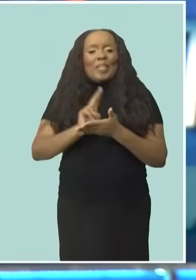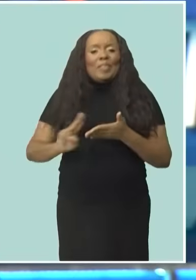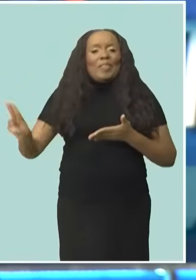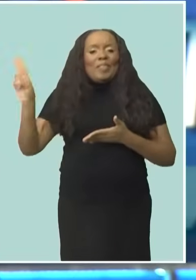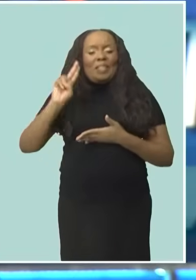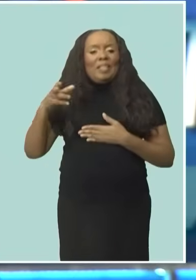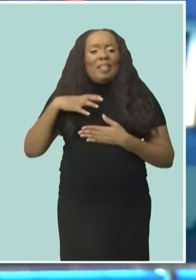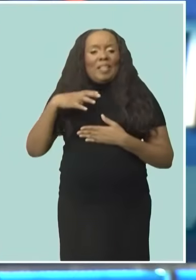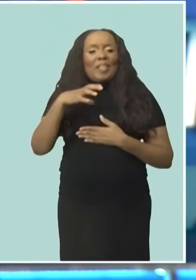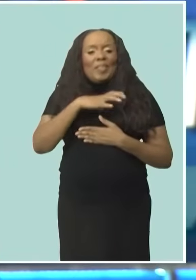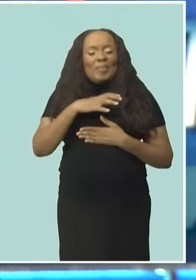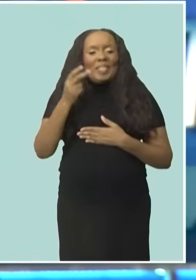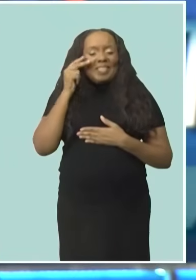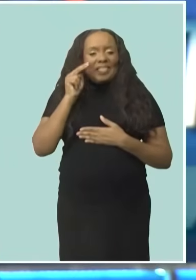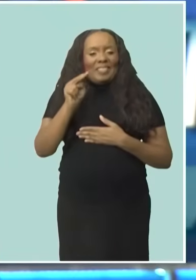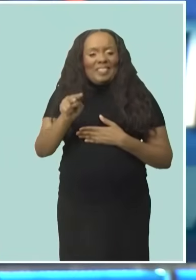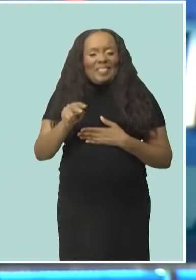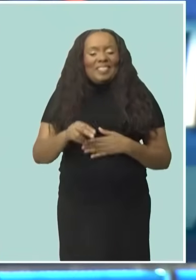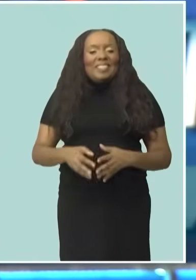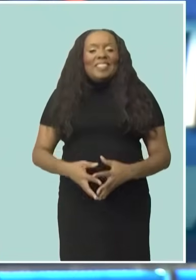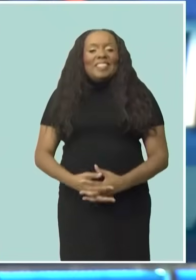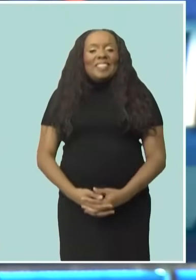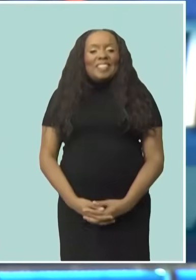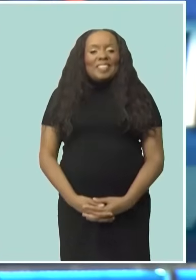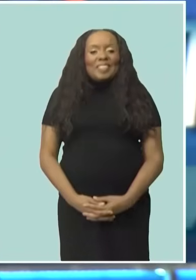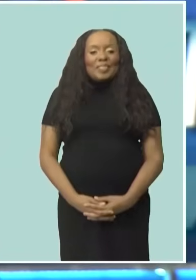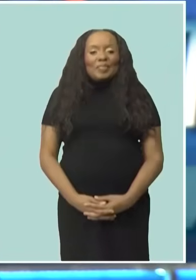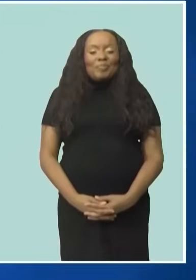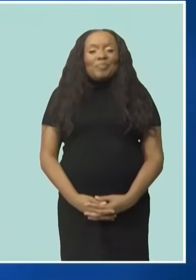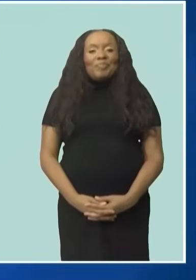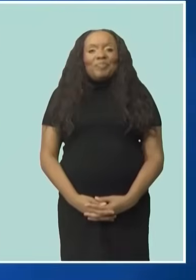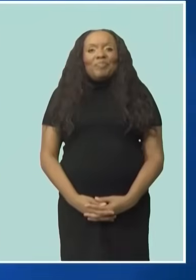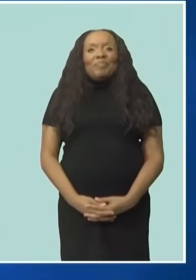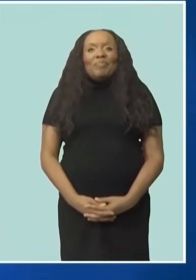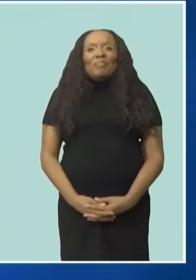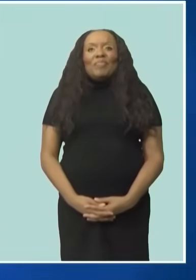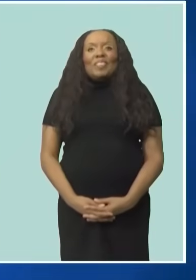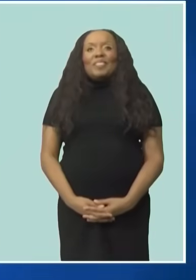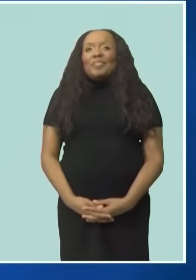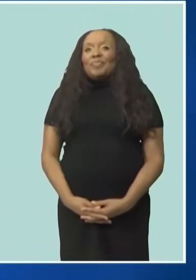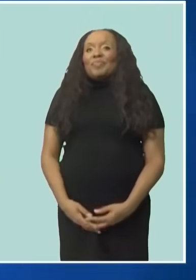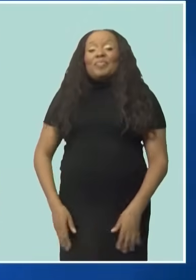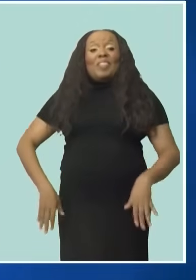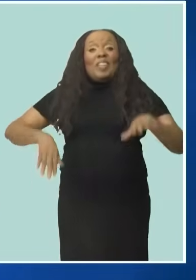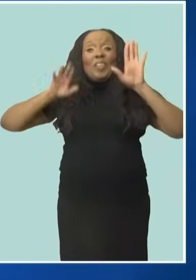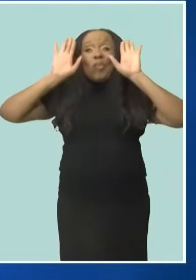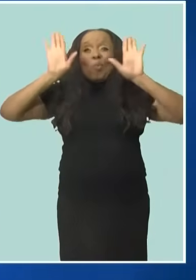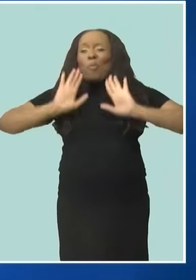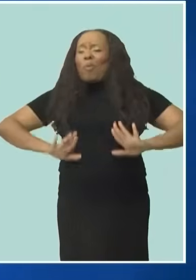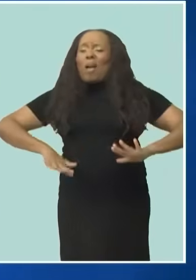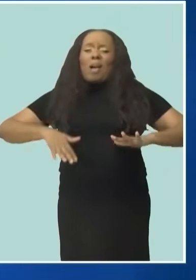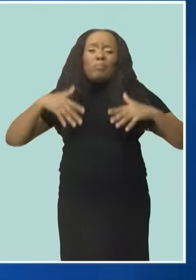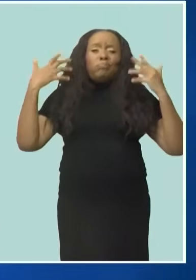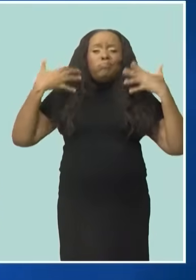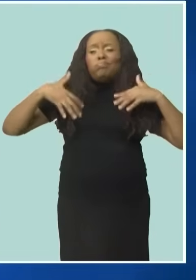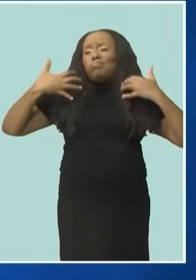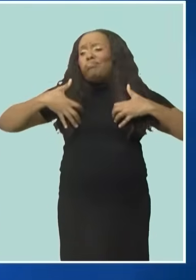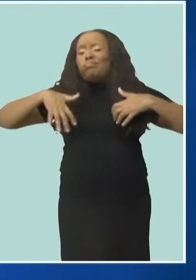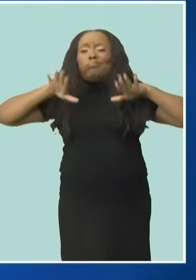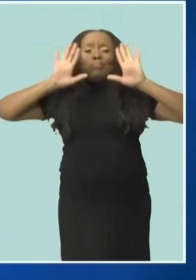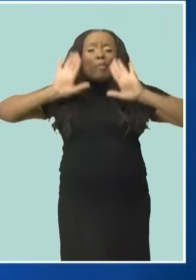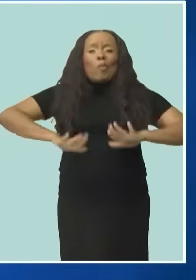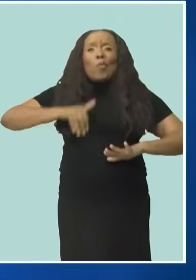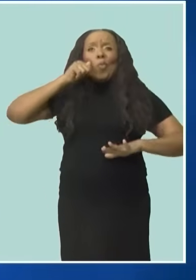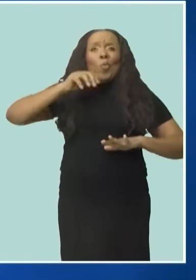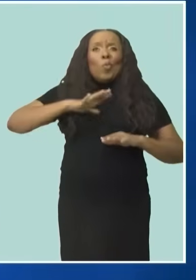naming committee. Rachel Agard has that story. A phenomenal woman. That's how Emerita Professor,